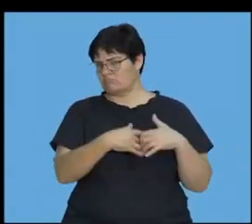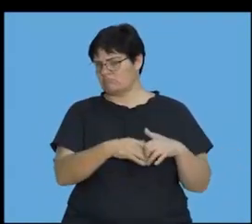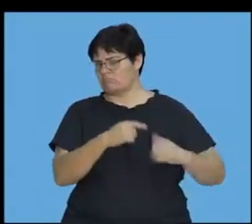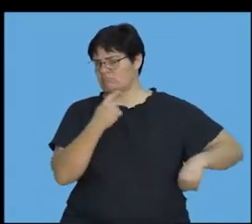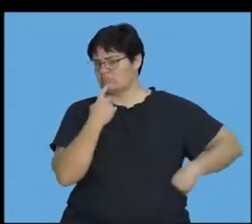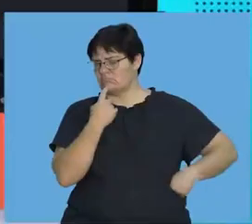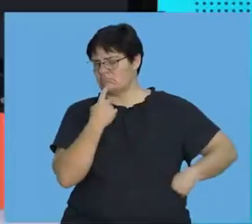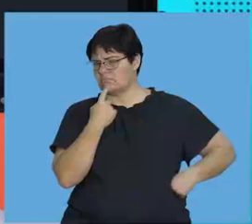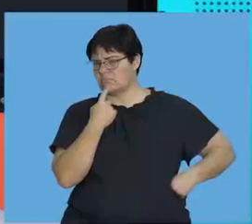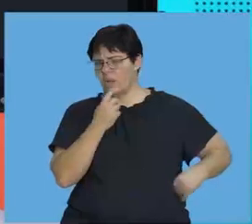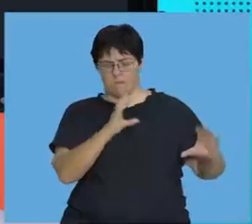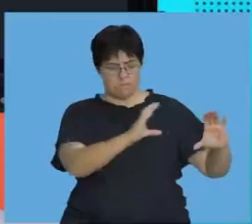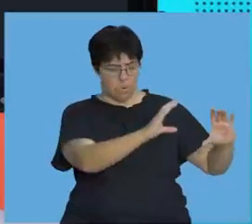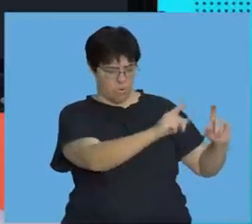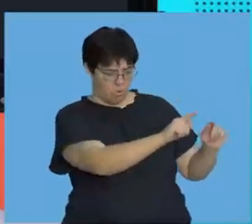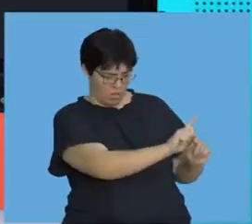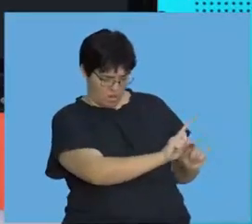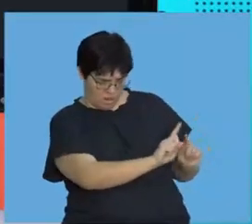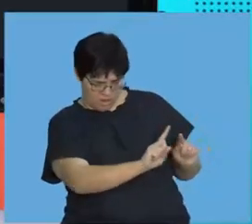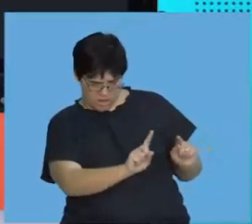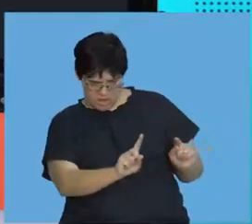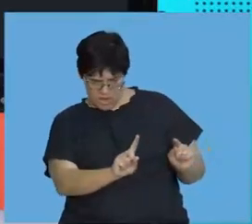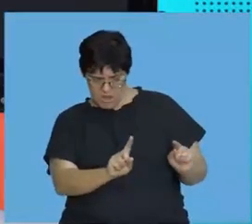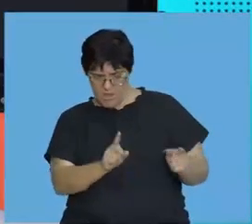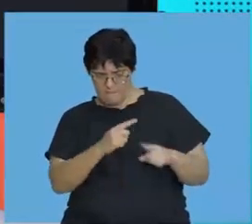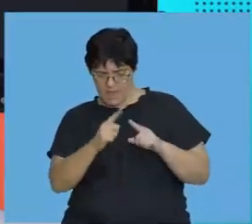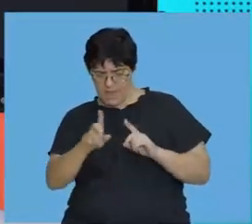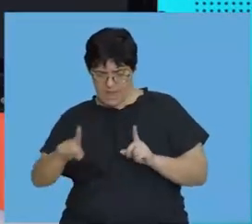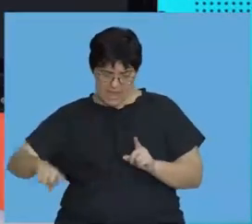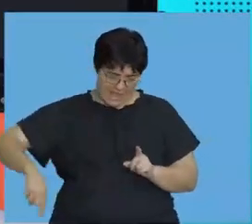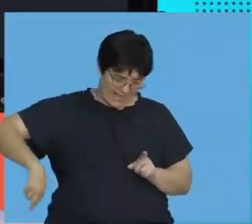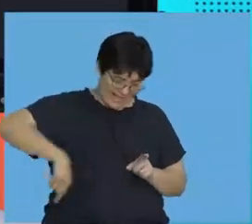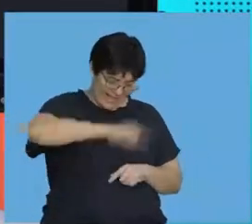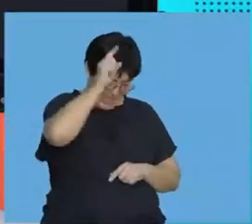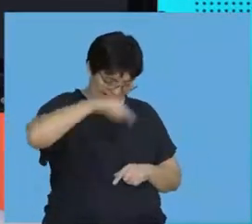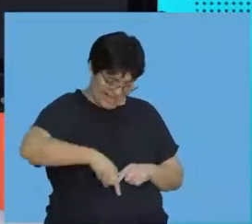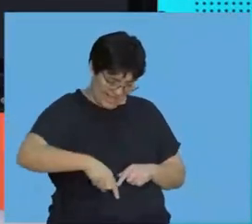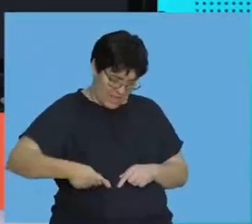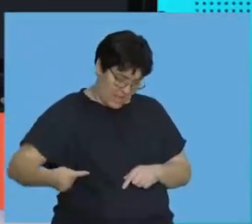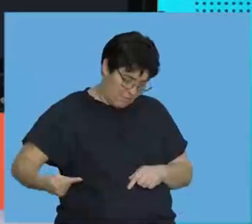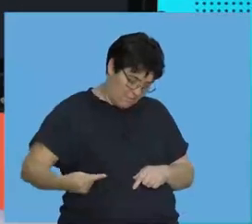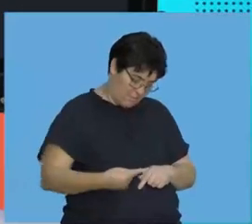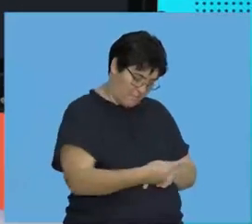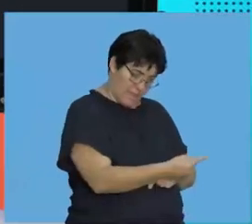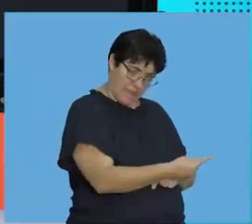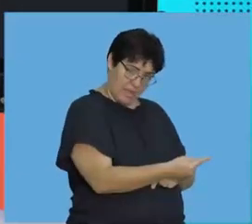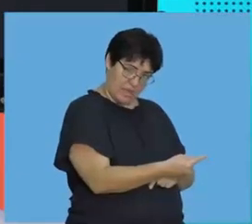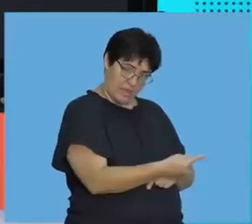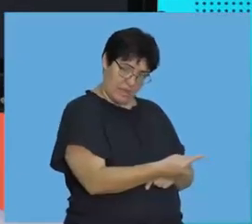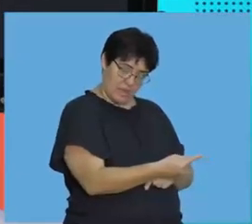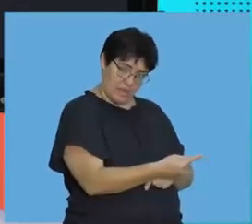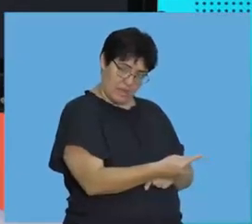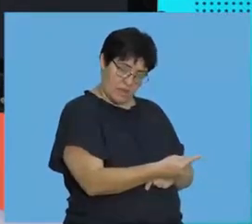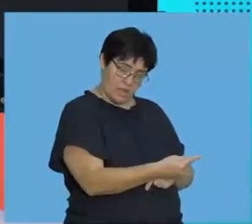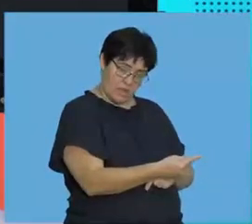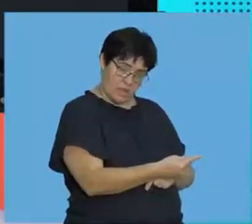think about that. The ball came along. Soccer player kicks the ball so it changes